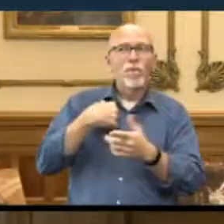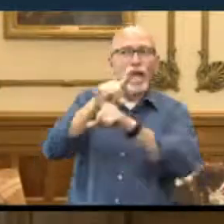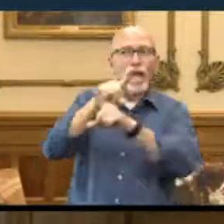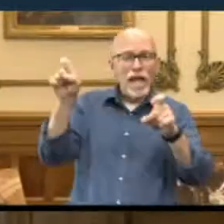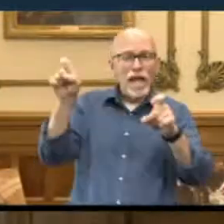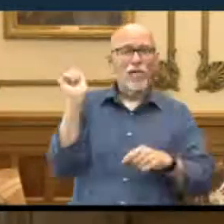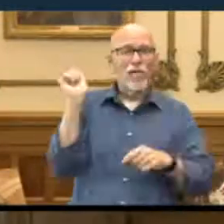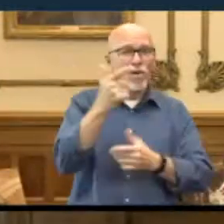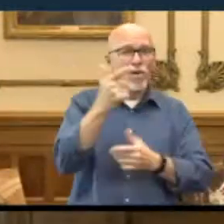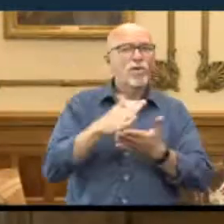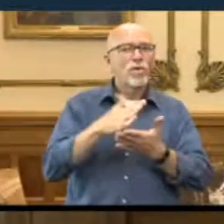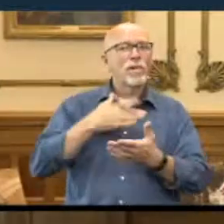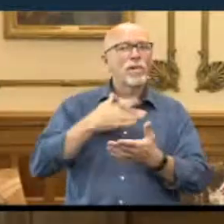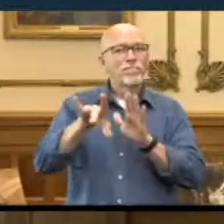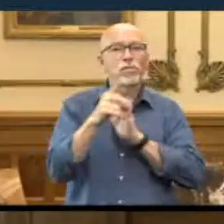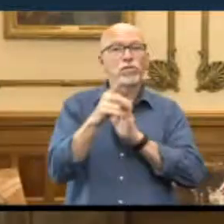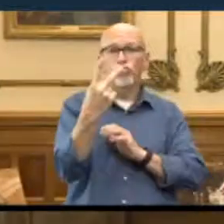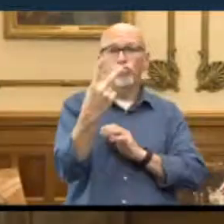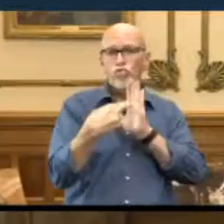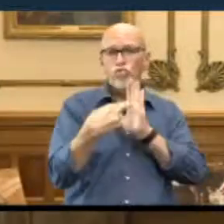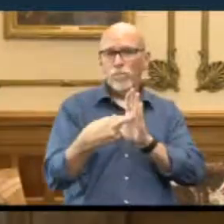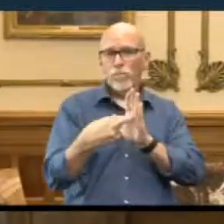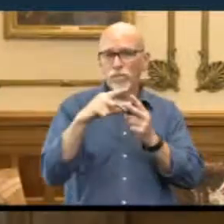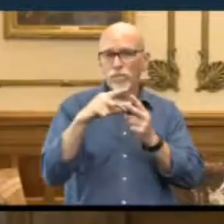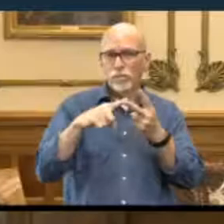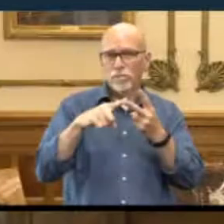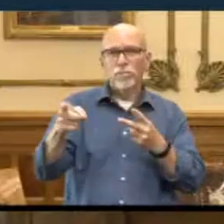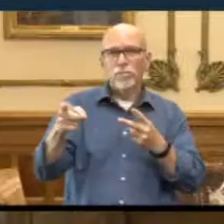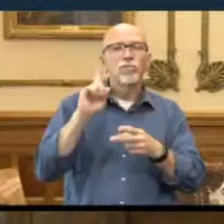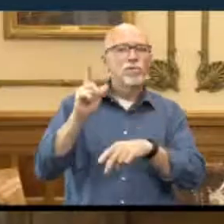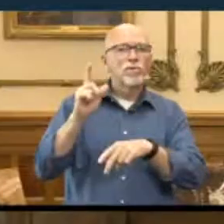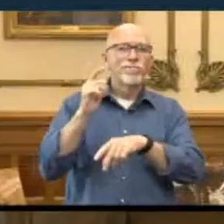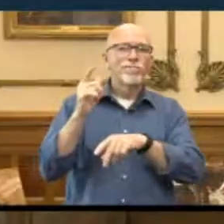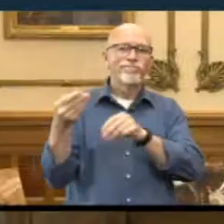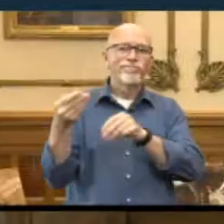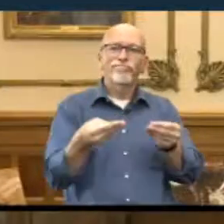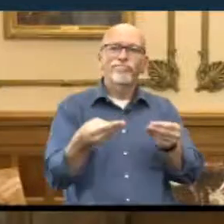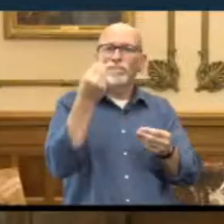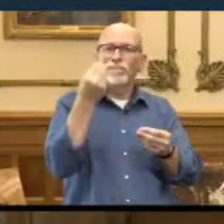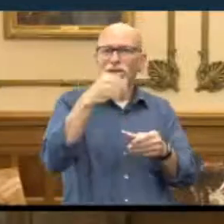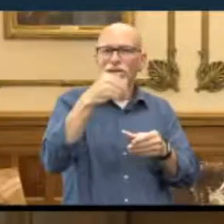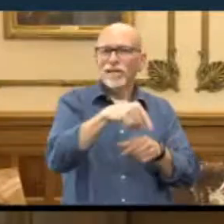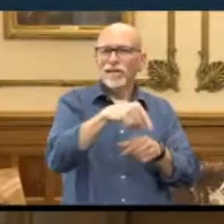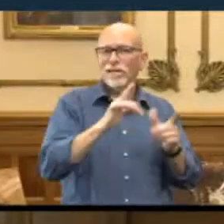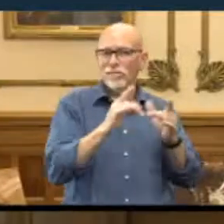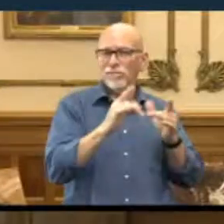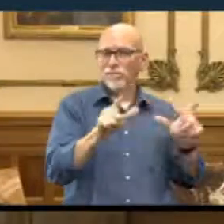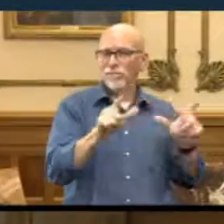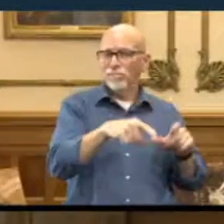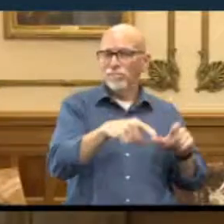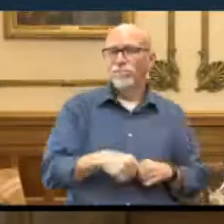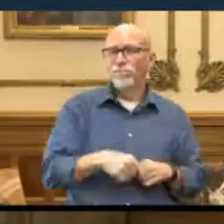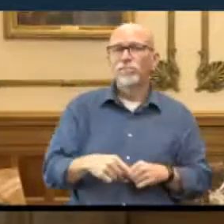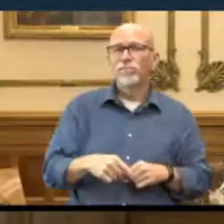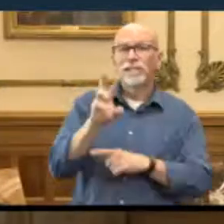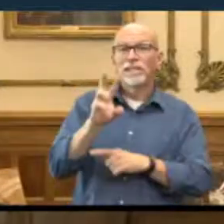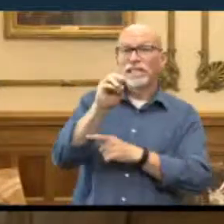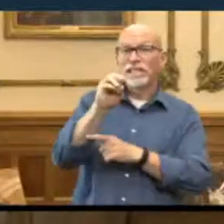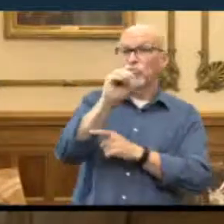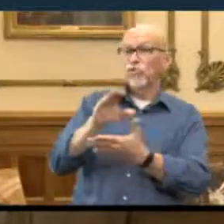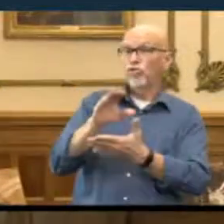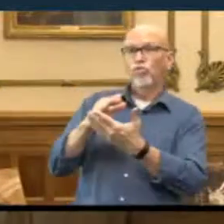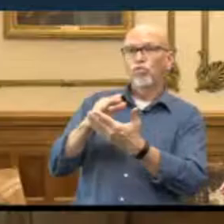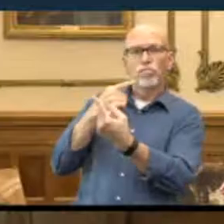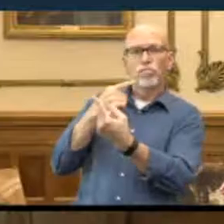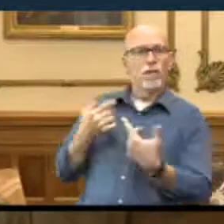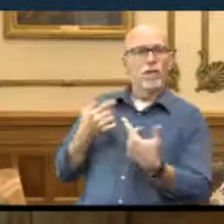to designate 2 representatives who will access the new portal and enter these cases. We've heard back from about 60% of the schools so